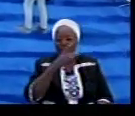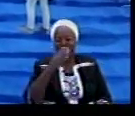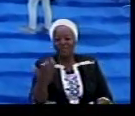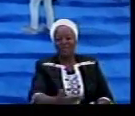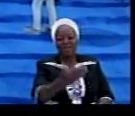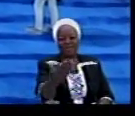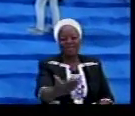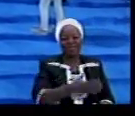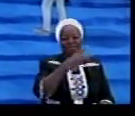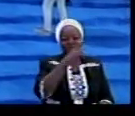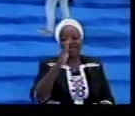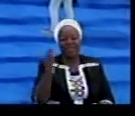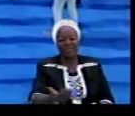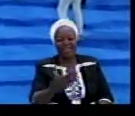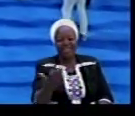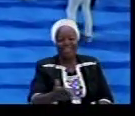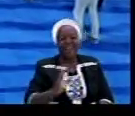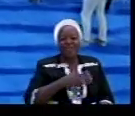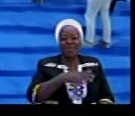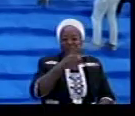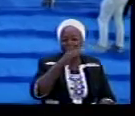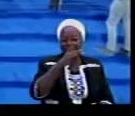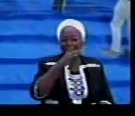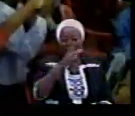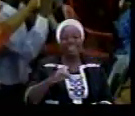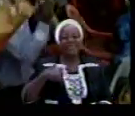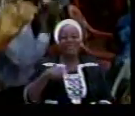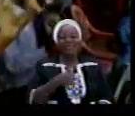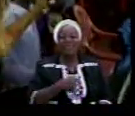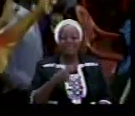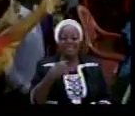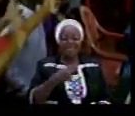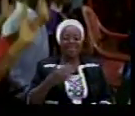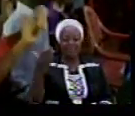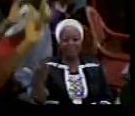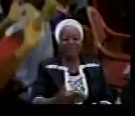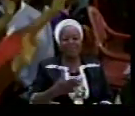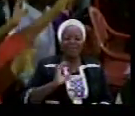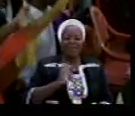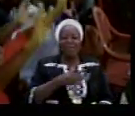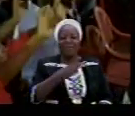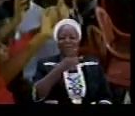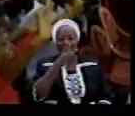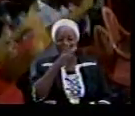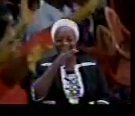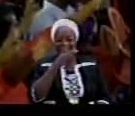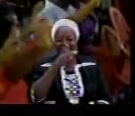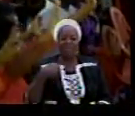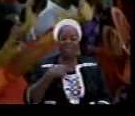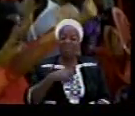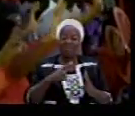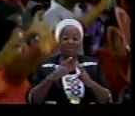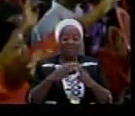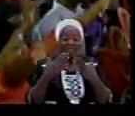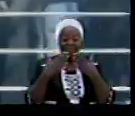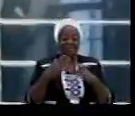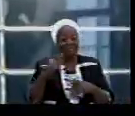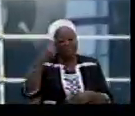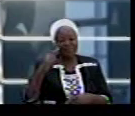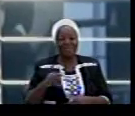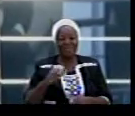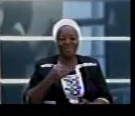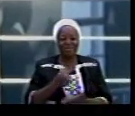Wave your hand and give a rousing welcome. Welcome, Mommy. We are very grateful for taking us thus